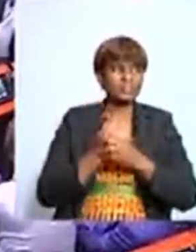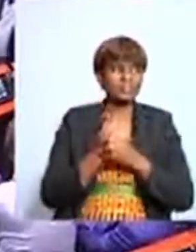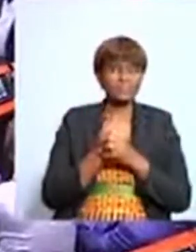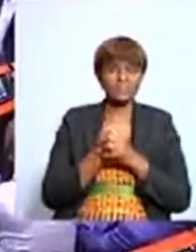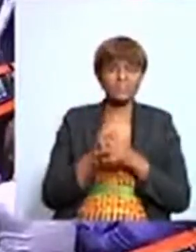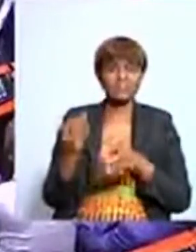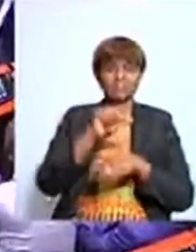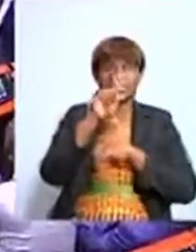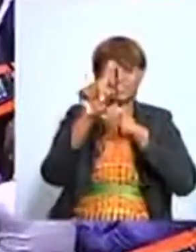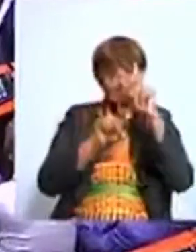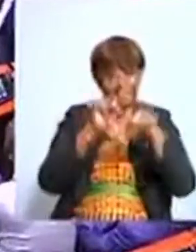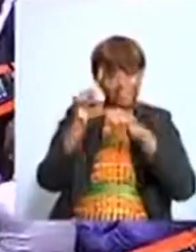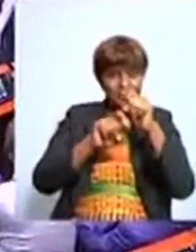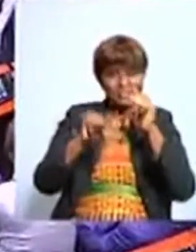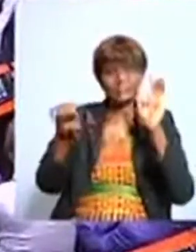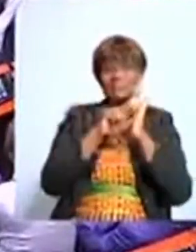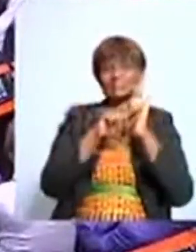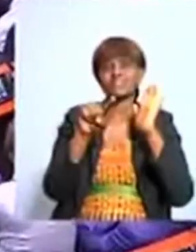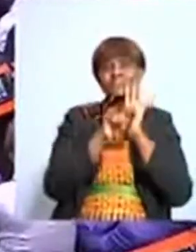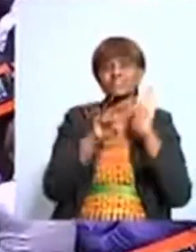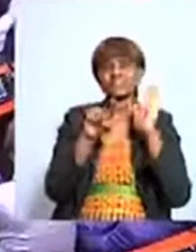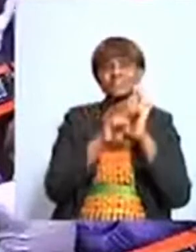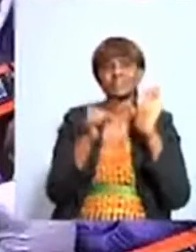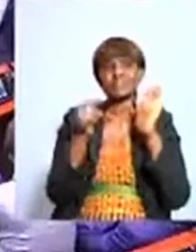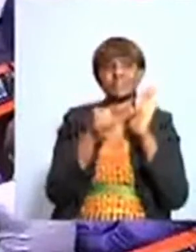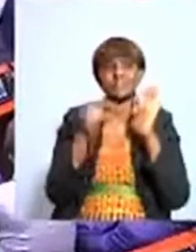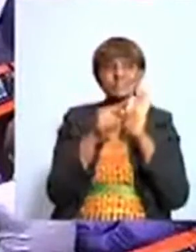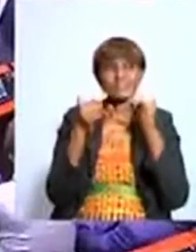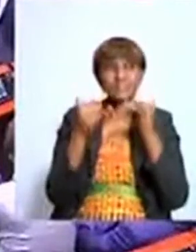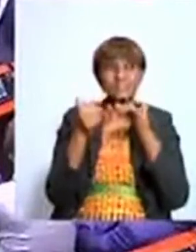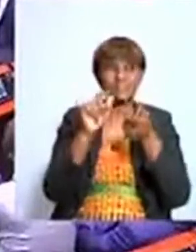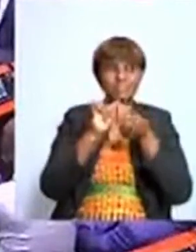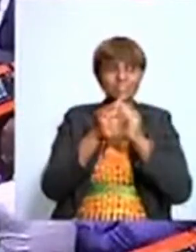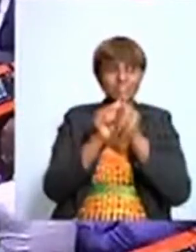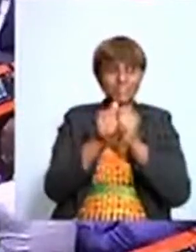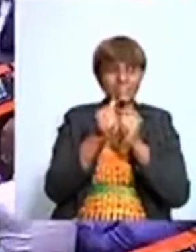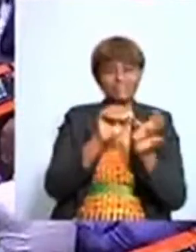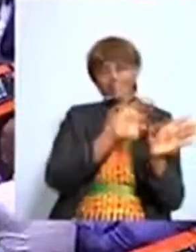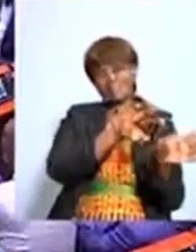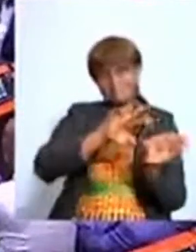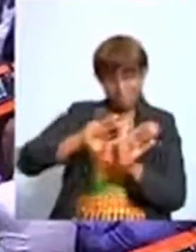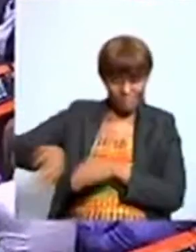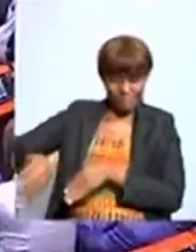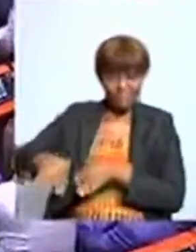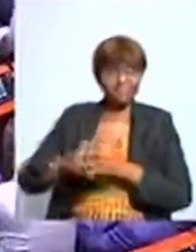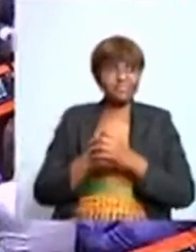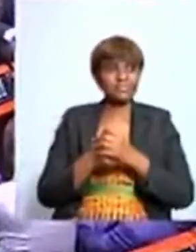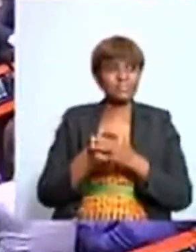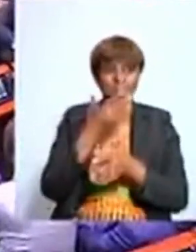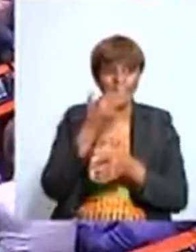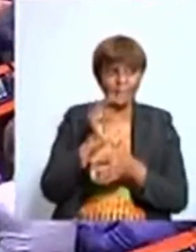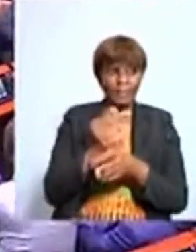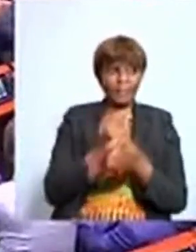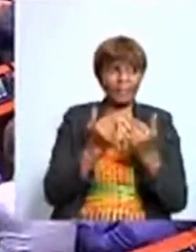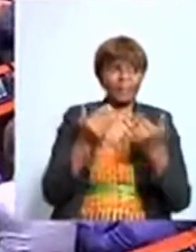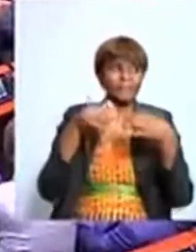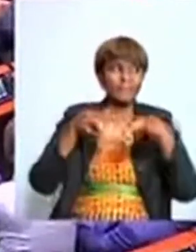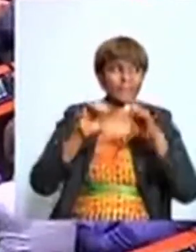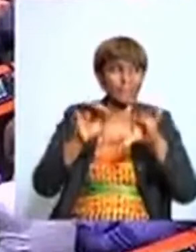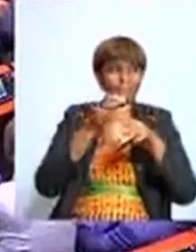The question is negatived. Amendment falls off. Let's make